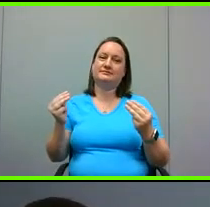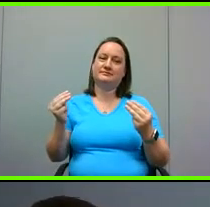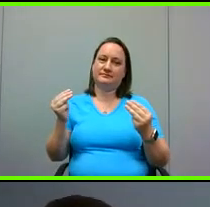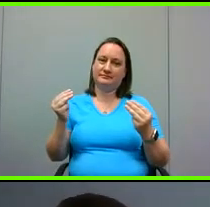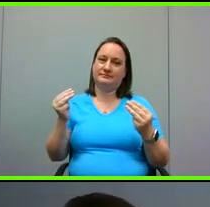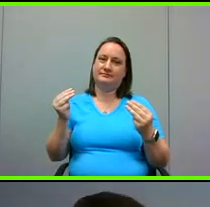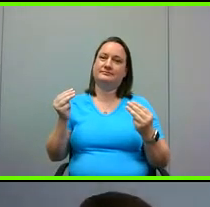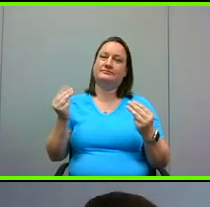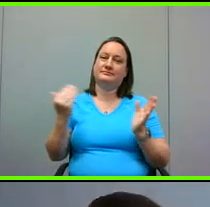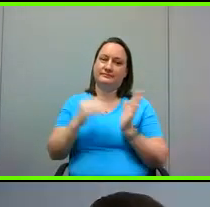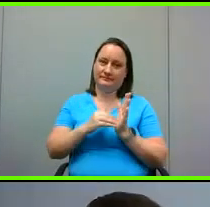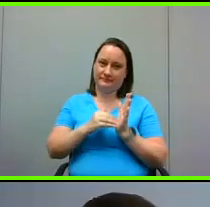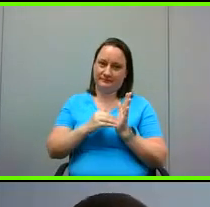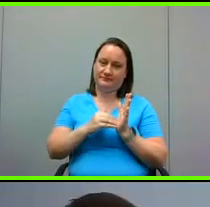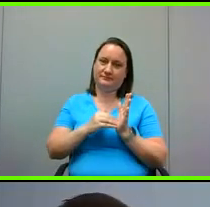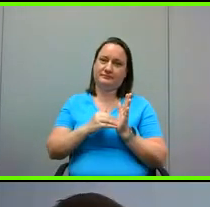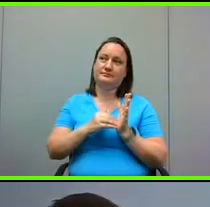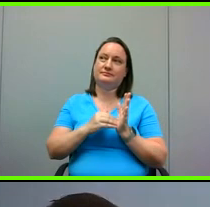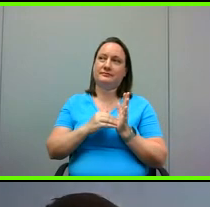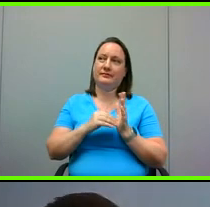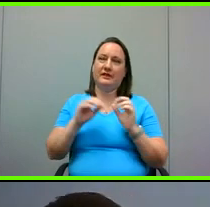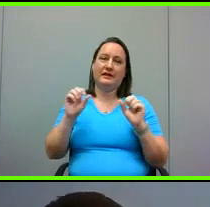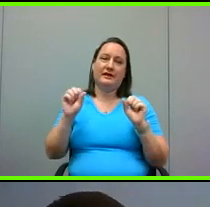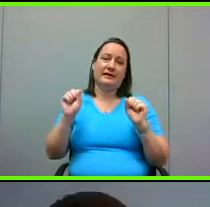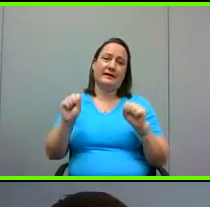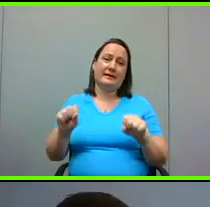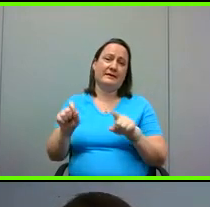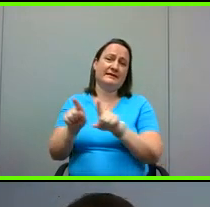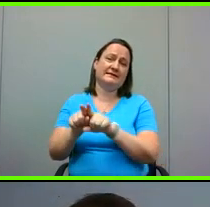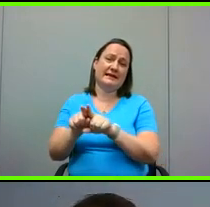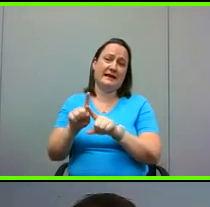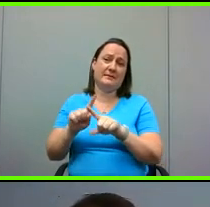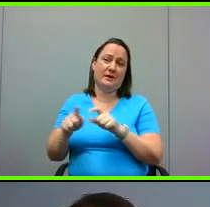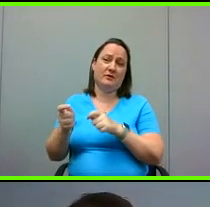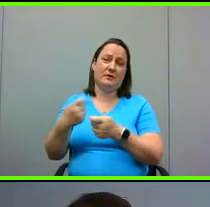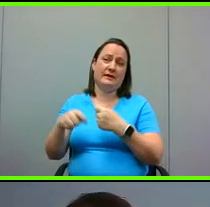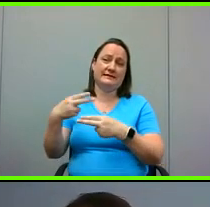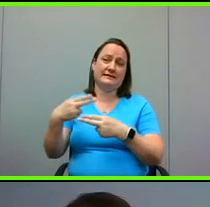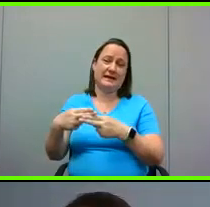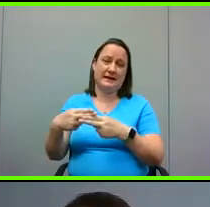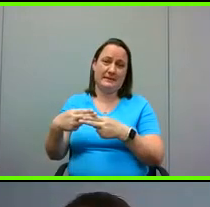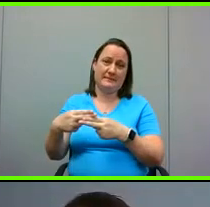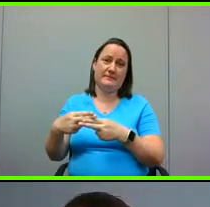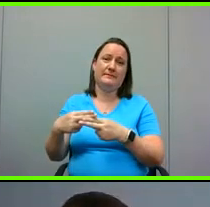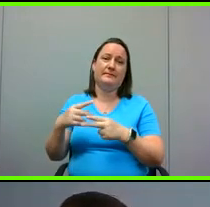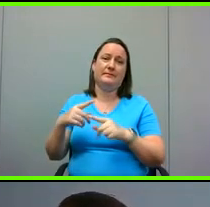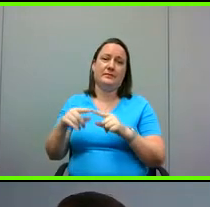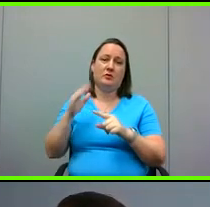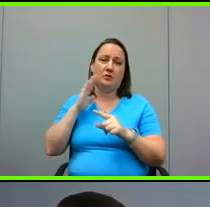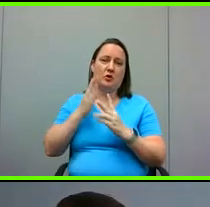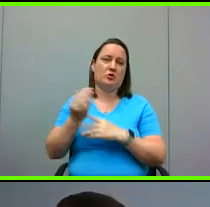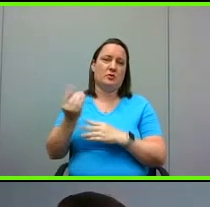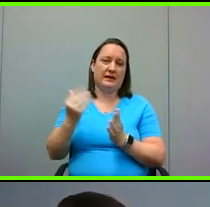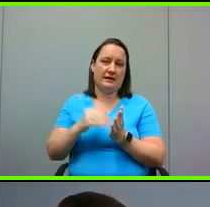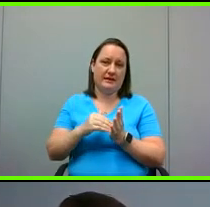the motion again. It can be the same, but we just replace the name, but we'll go through it